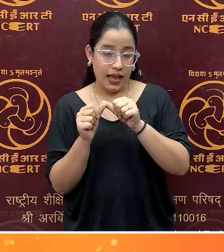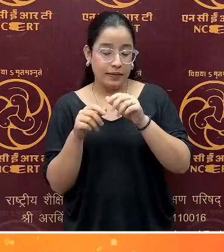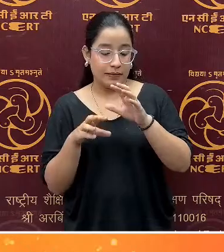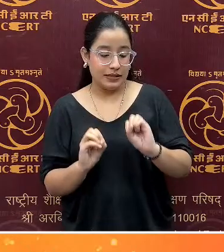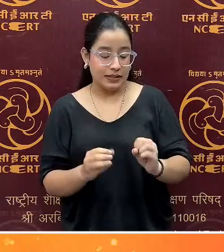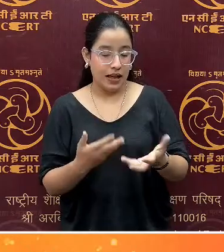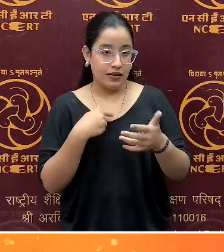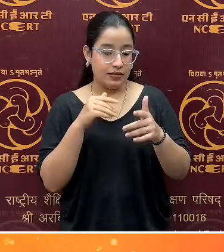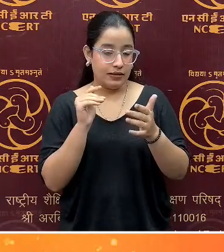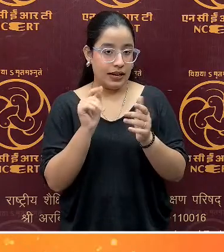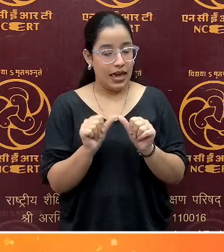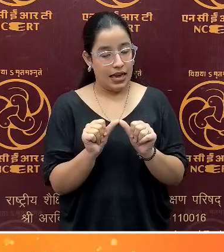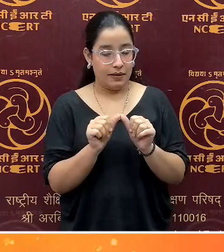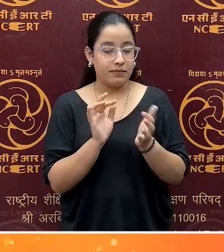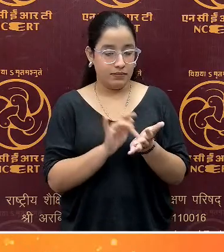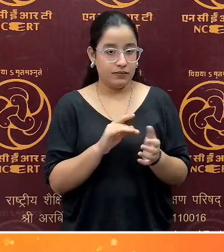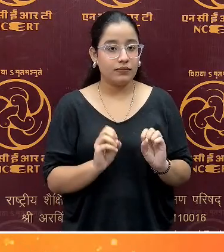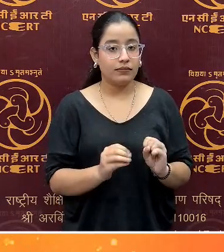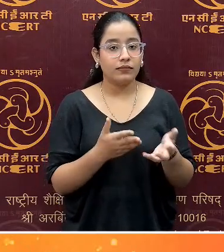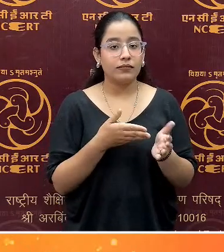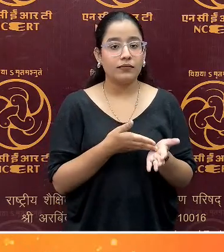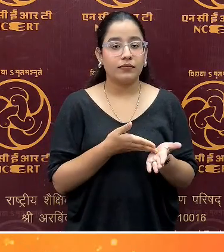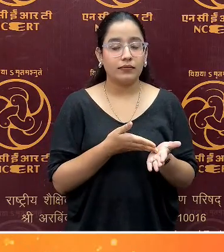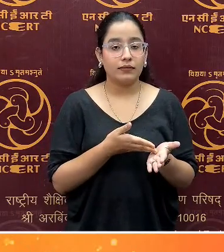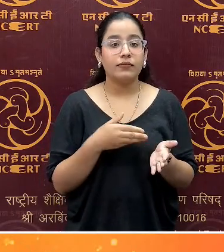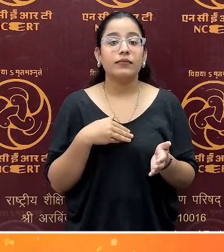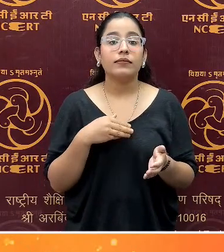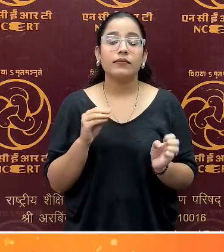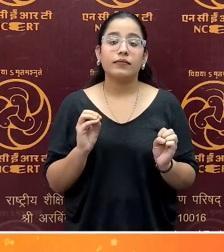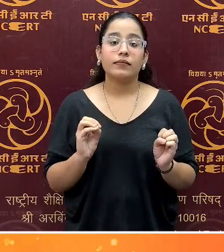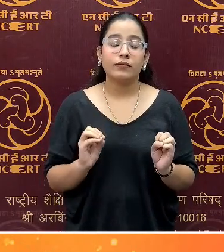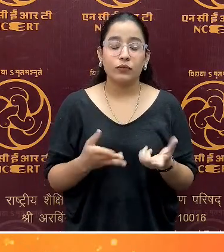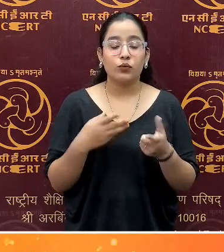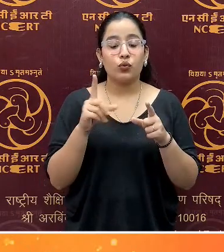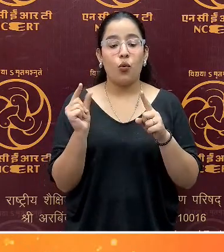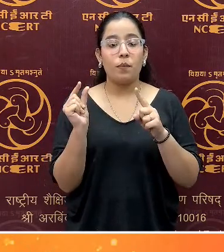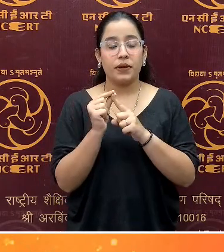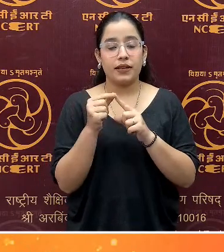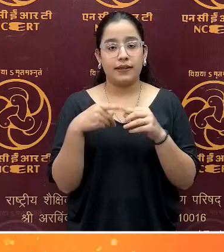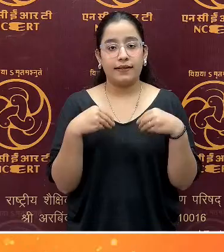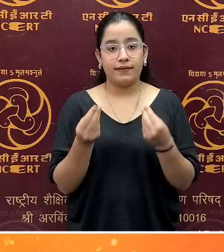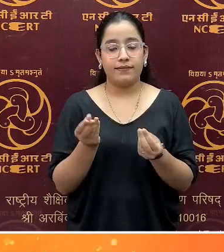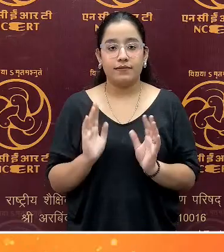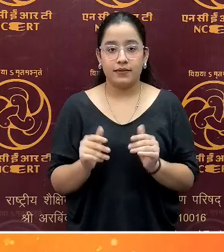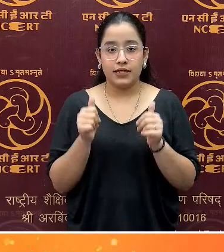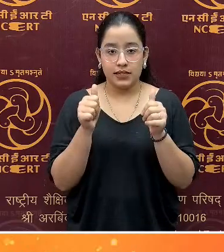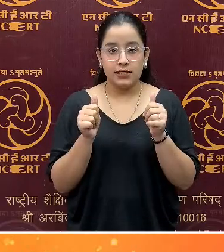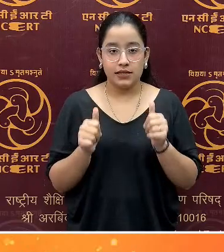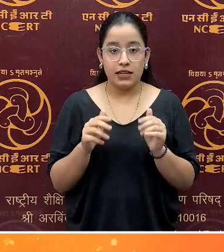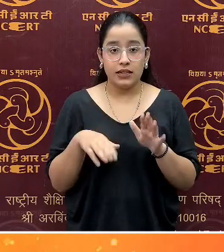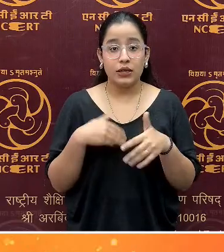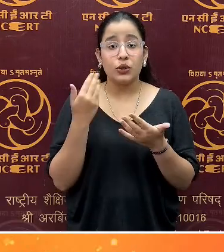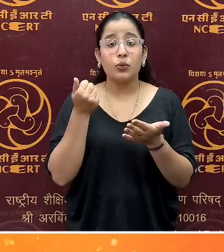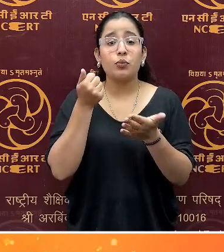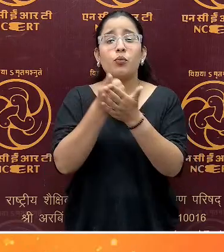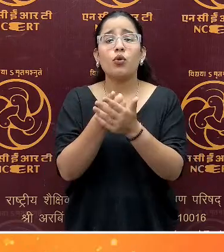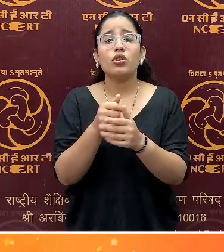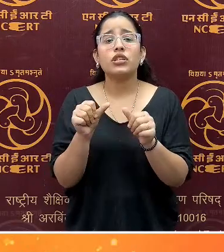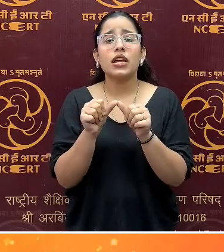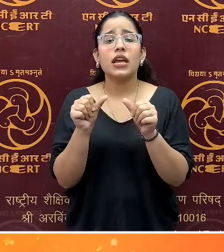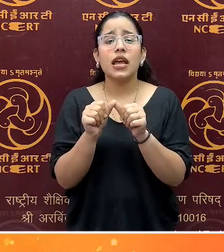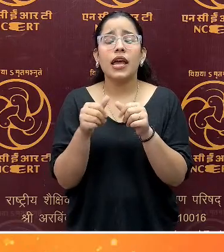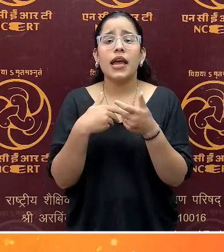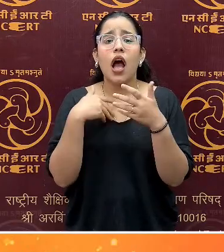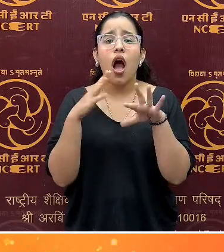point of this is A. So this is added up to give the vector OP. Now how do we reach A point is the